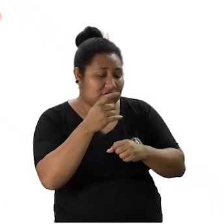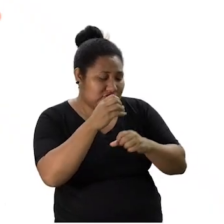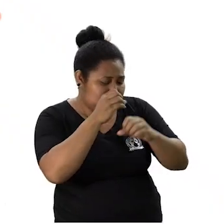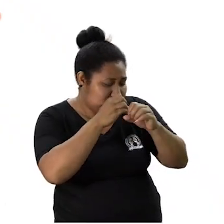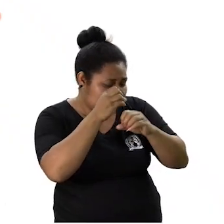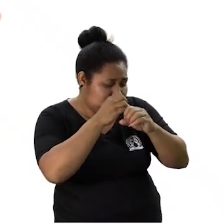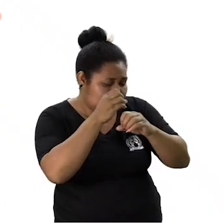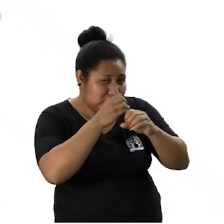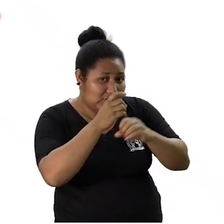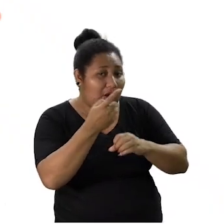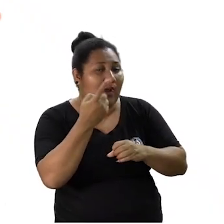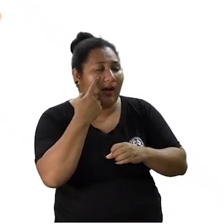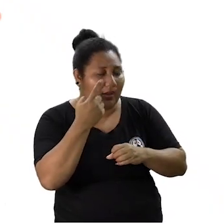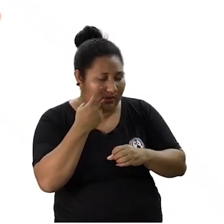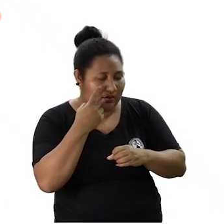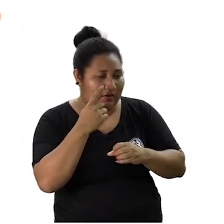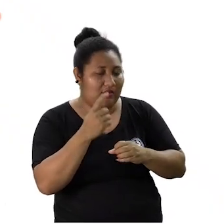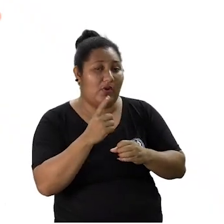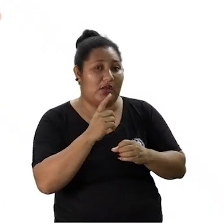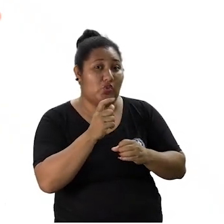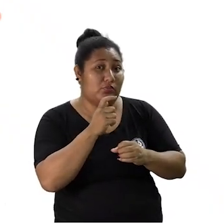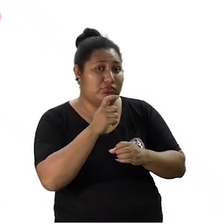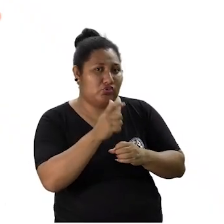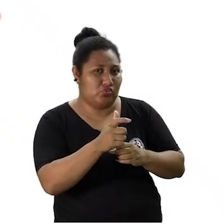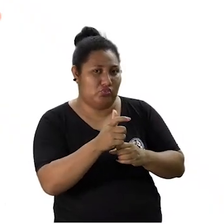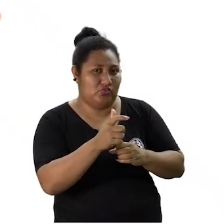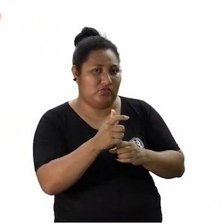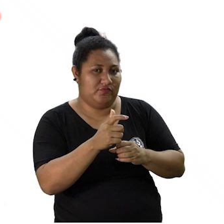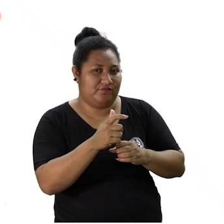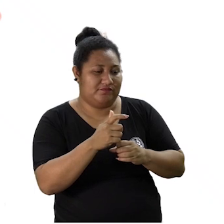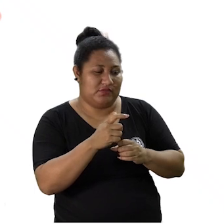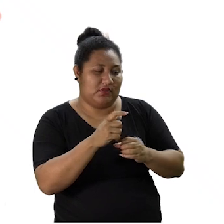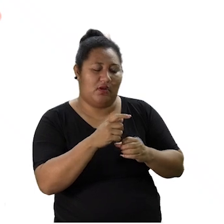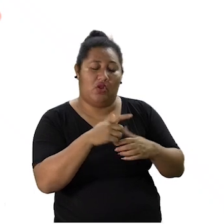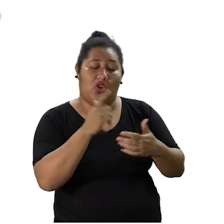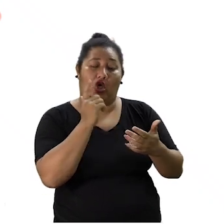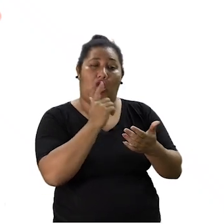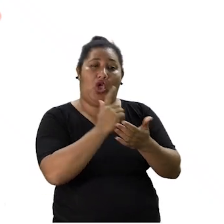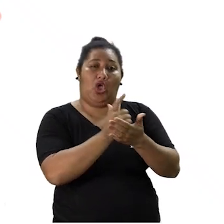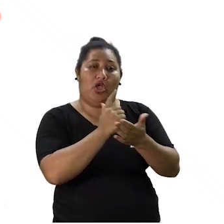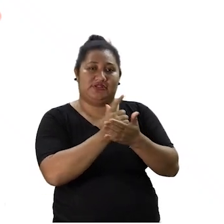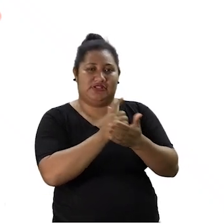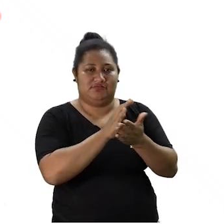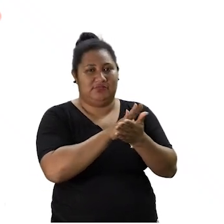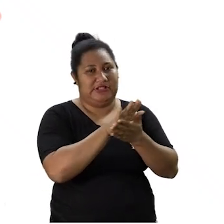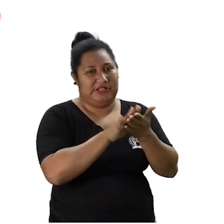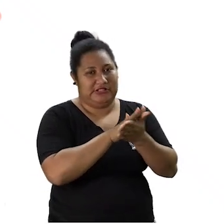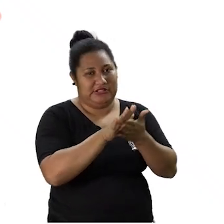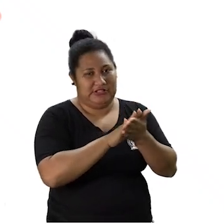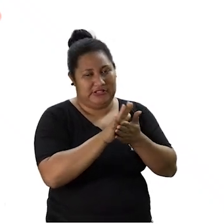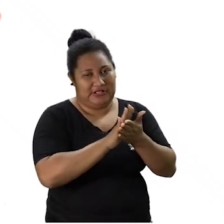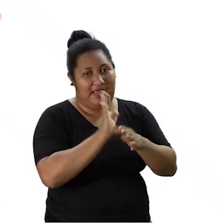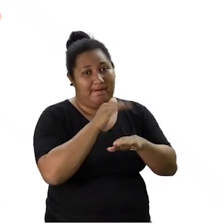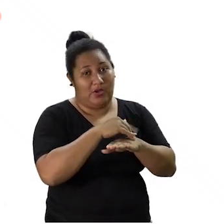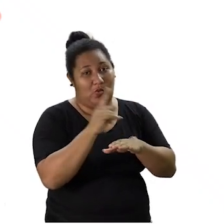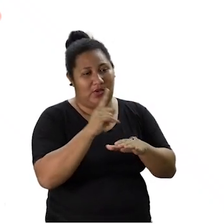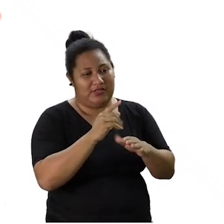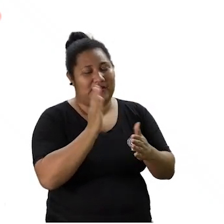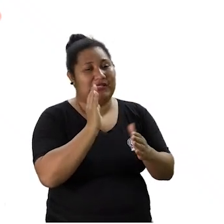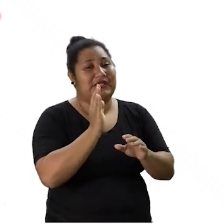e te aluatua i lunga, sau ato le mau information se whatau i le inshore